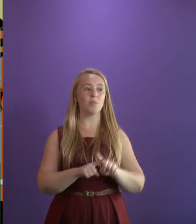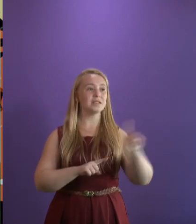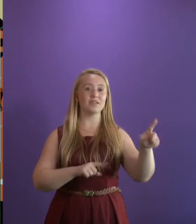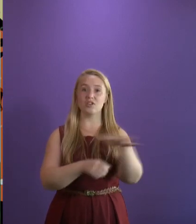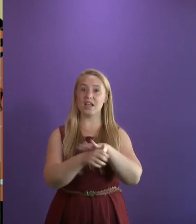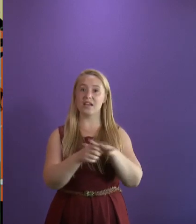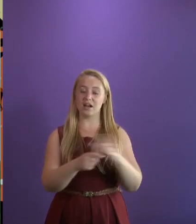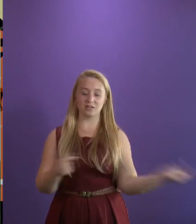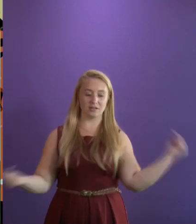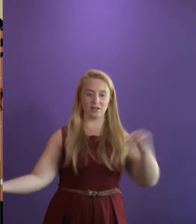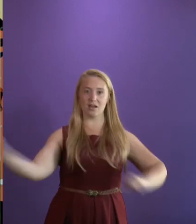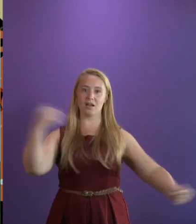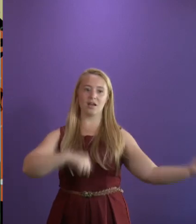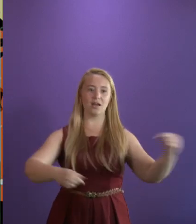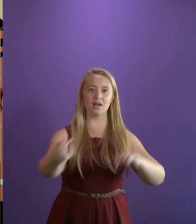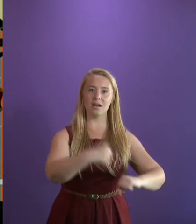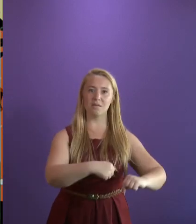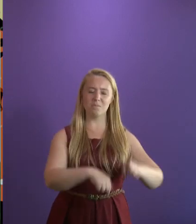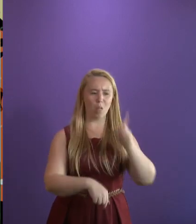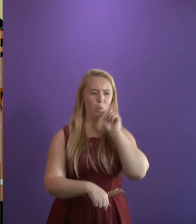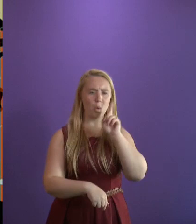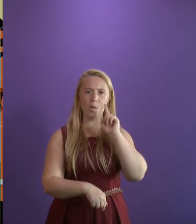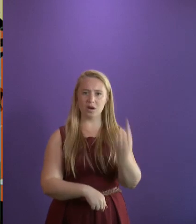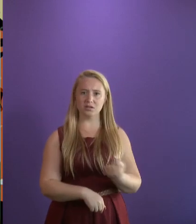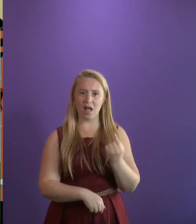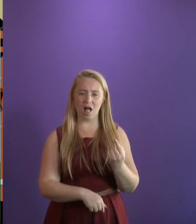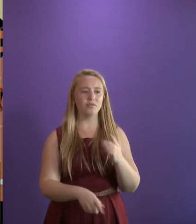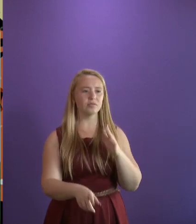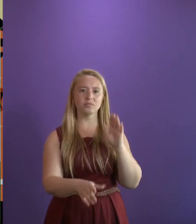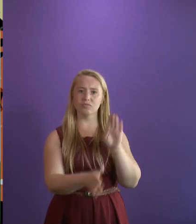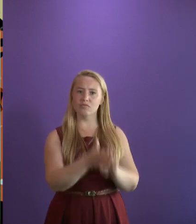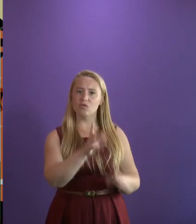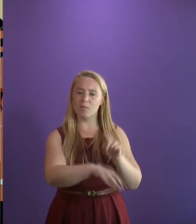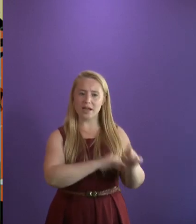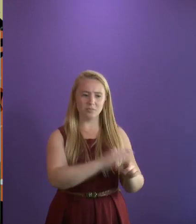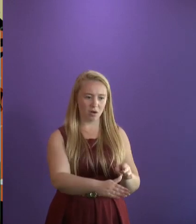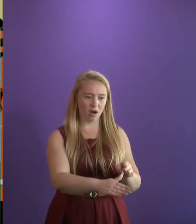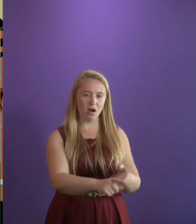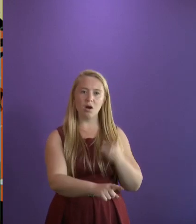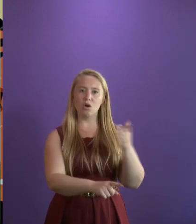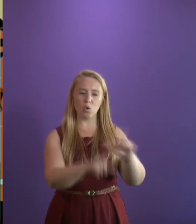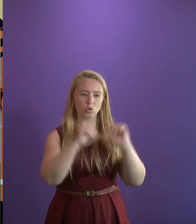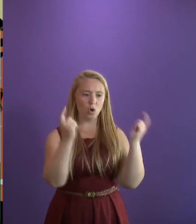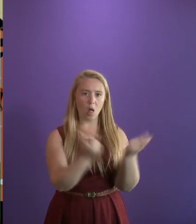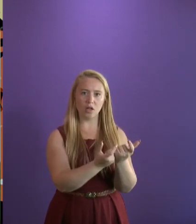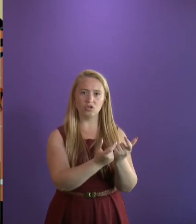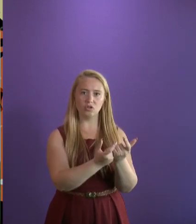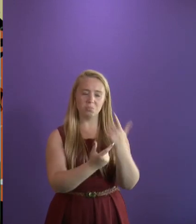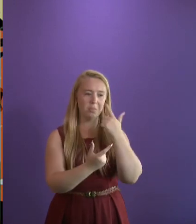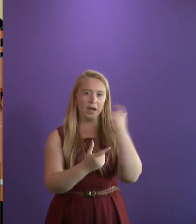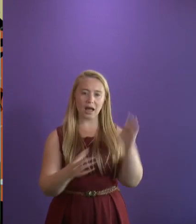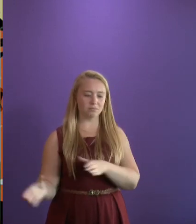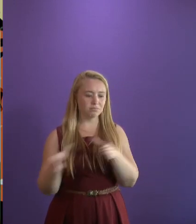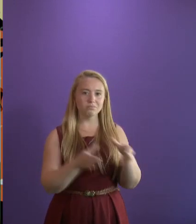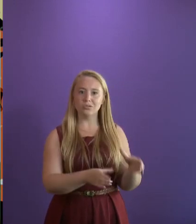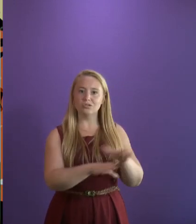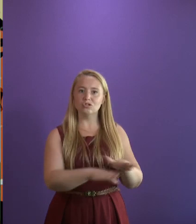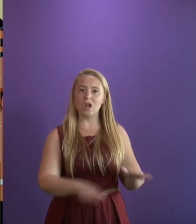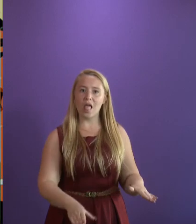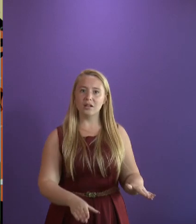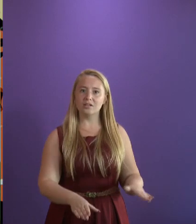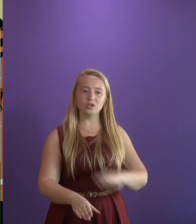She wanted to study in her local college, but it was full, and she was attending the college, but she couldn't get her own child in there. So it's about making sure